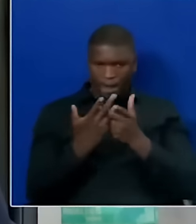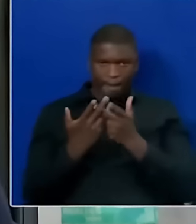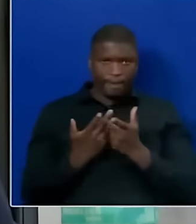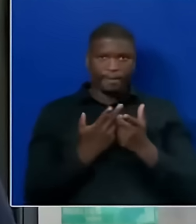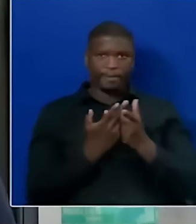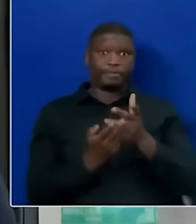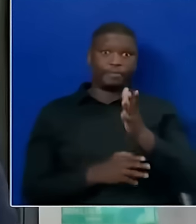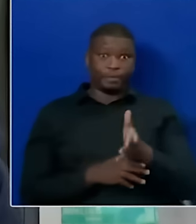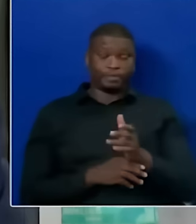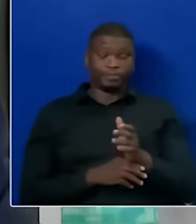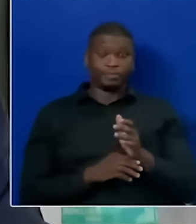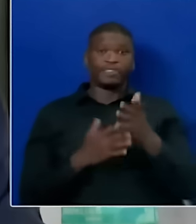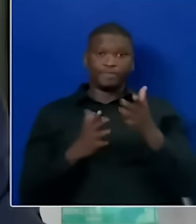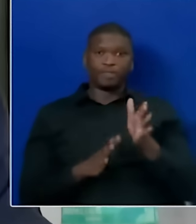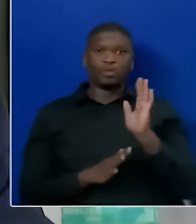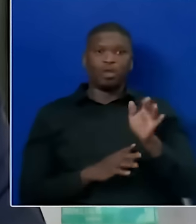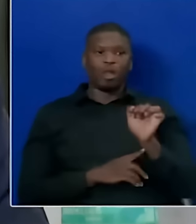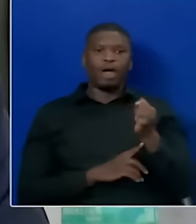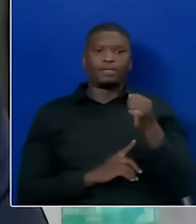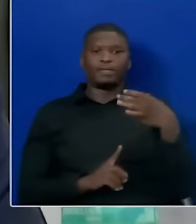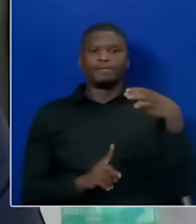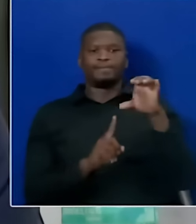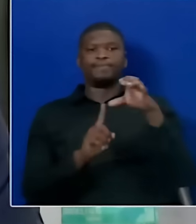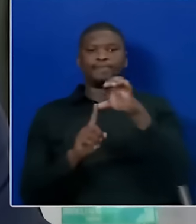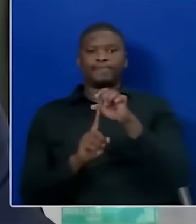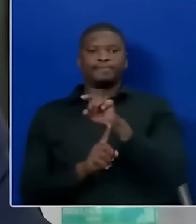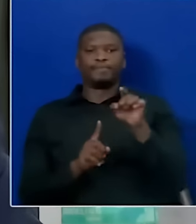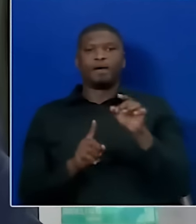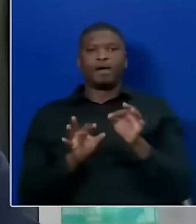assign them to an analyst to compare them